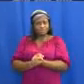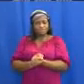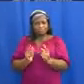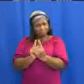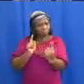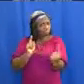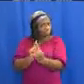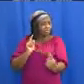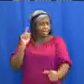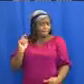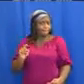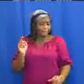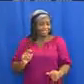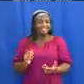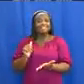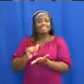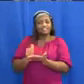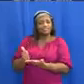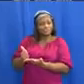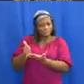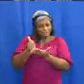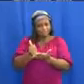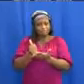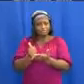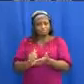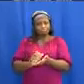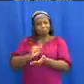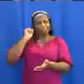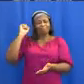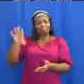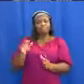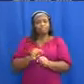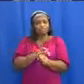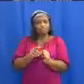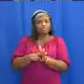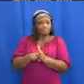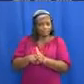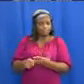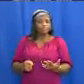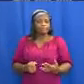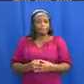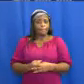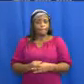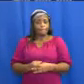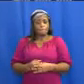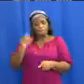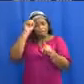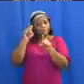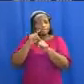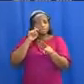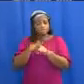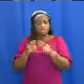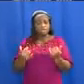na no ne beboae ama ya pam yare no afiri ye memu. I remember bronya